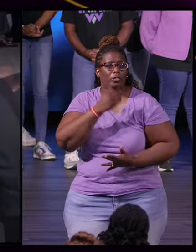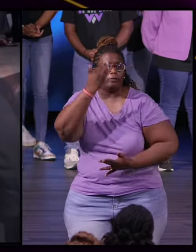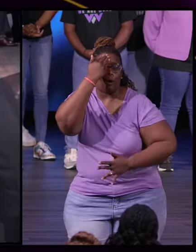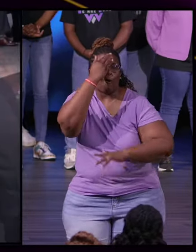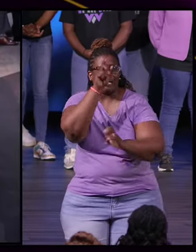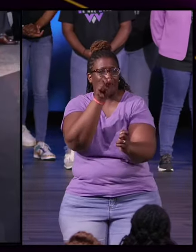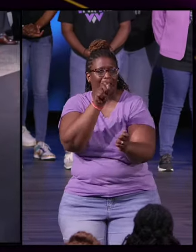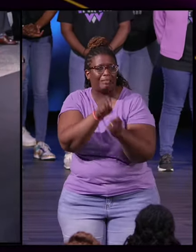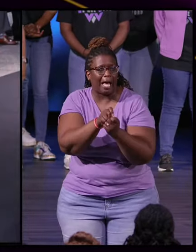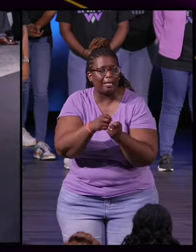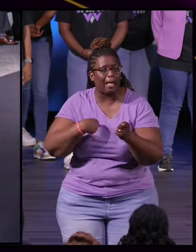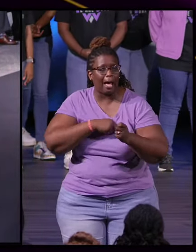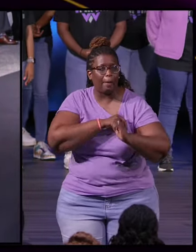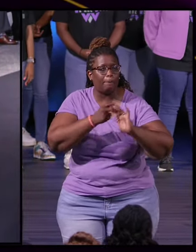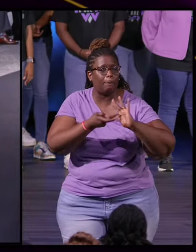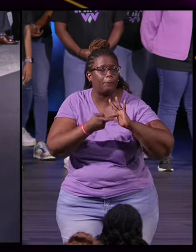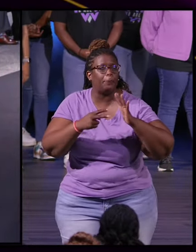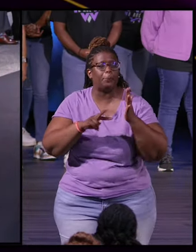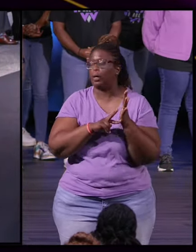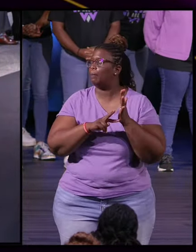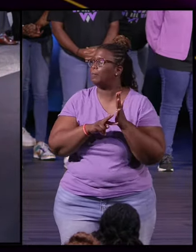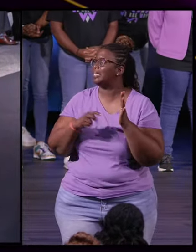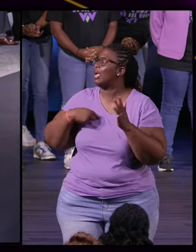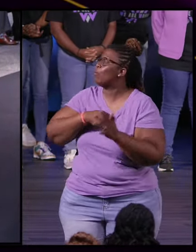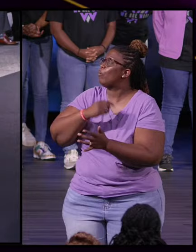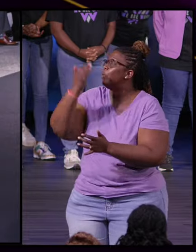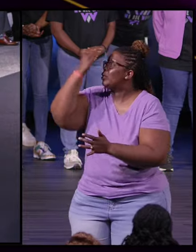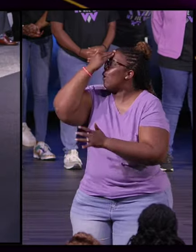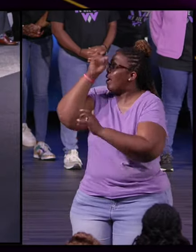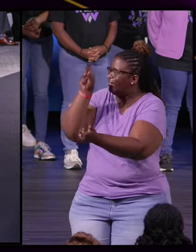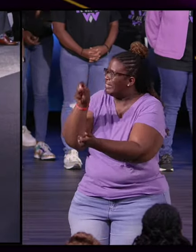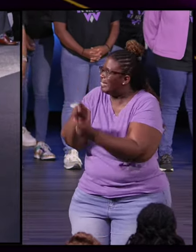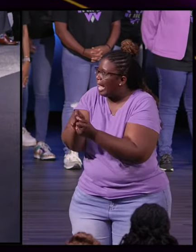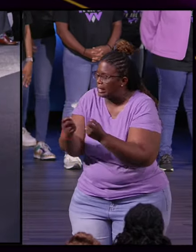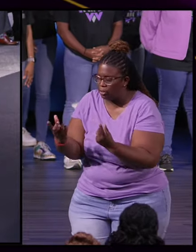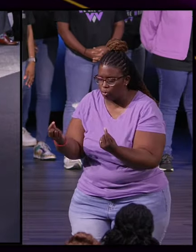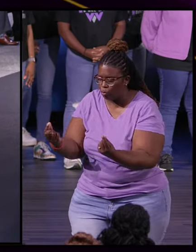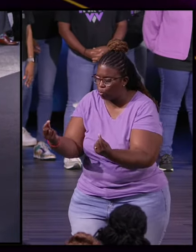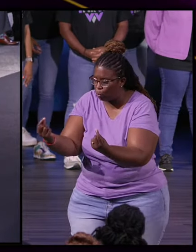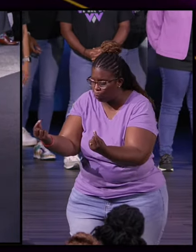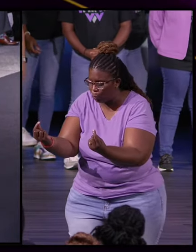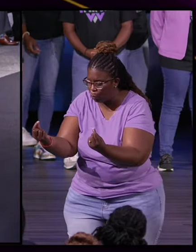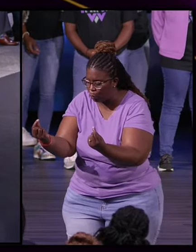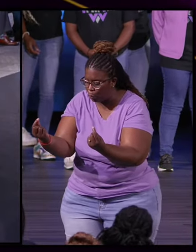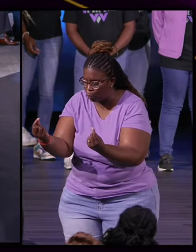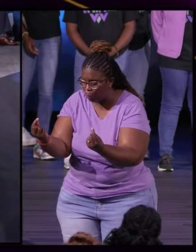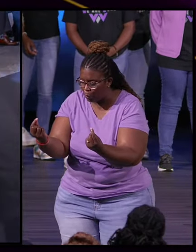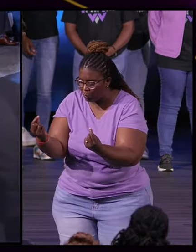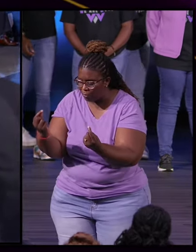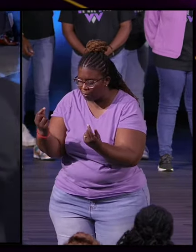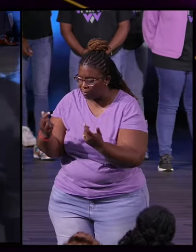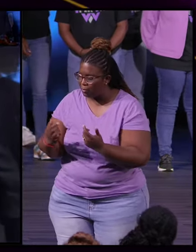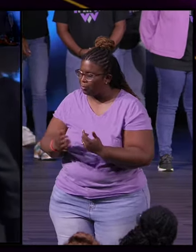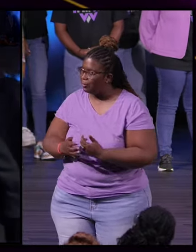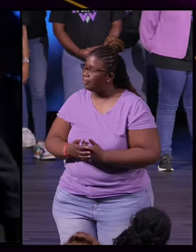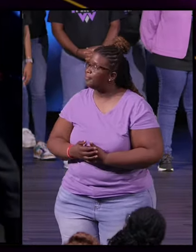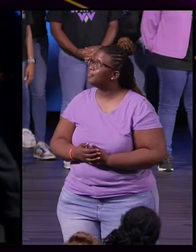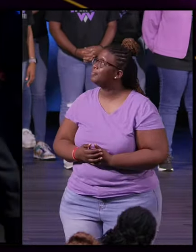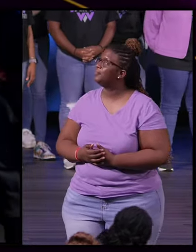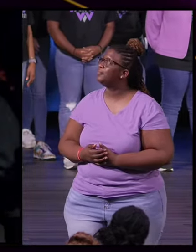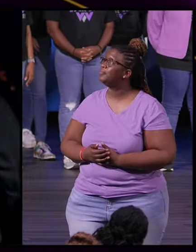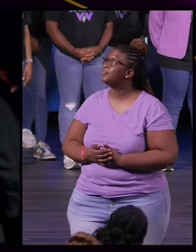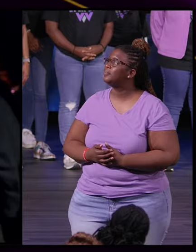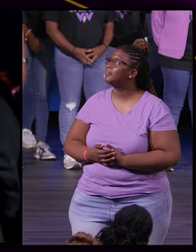our purpose is in you and exactly what our assignment is being a part of Word Tabernacle Church today,